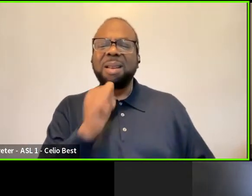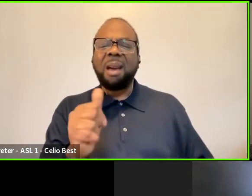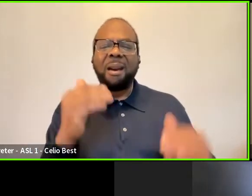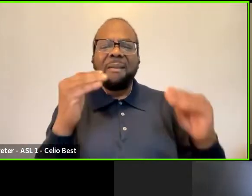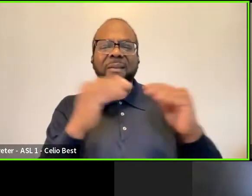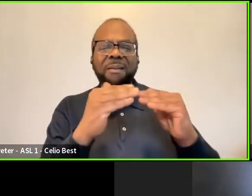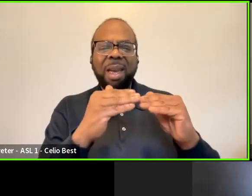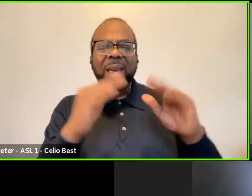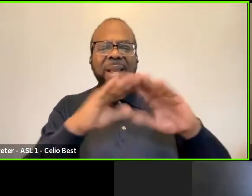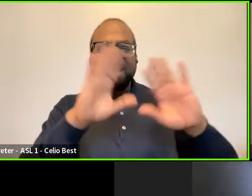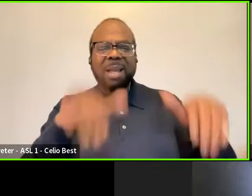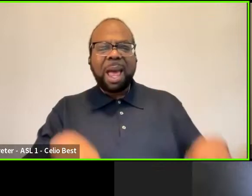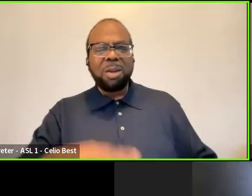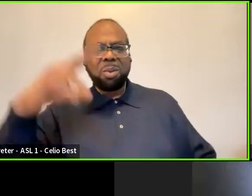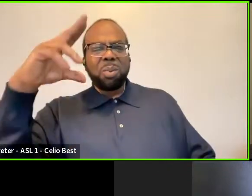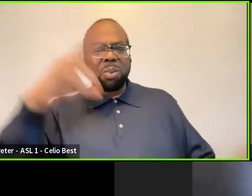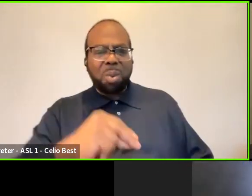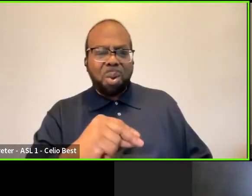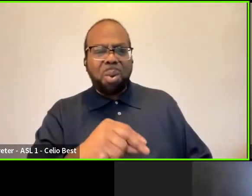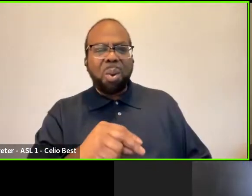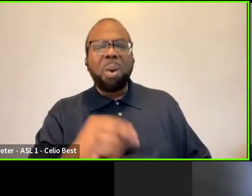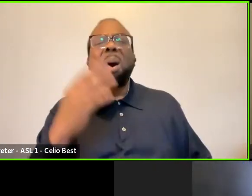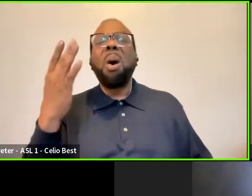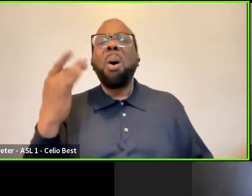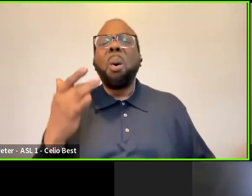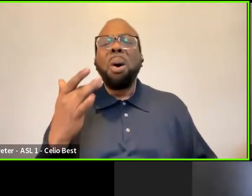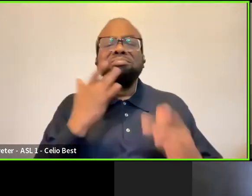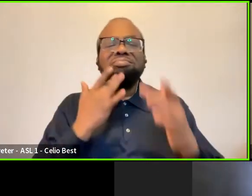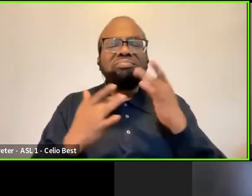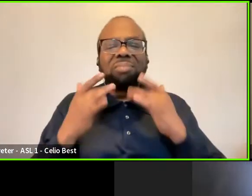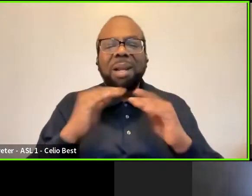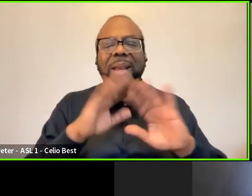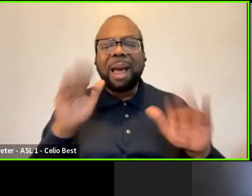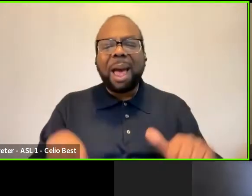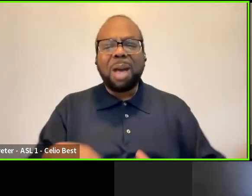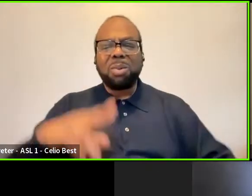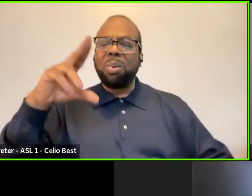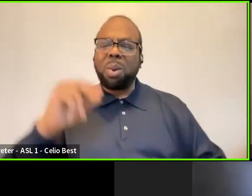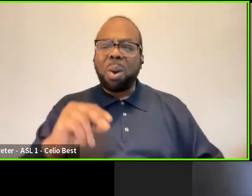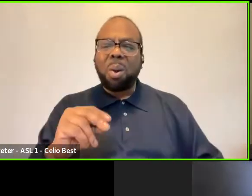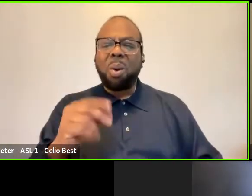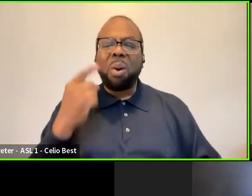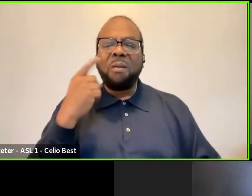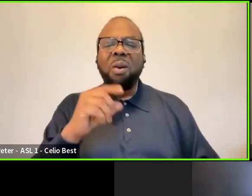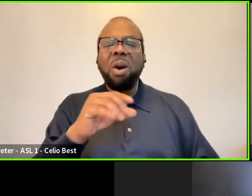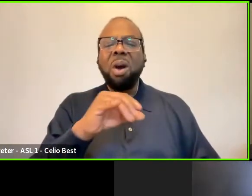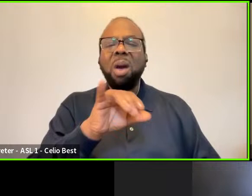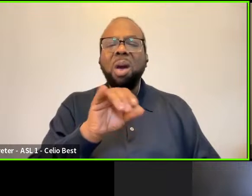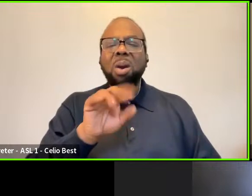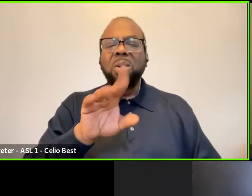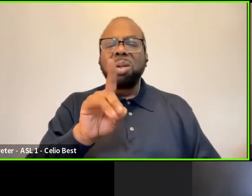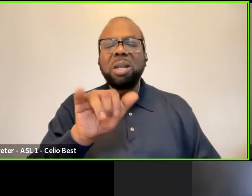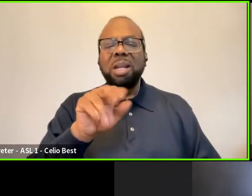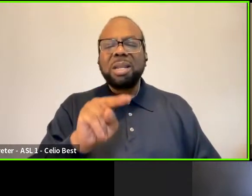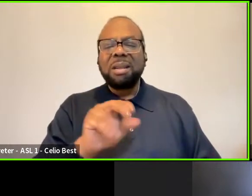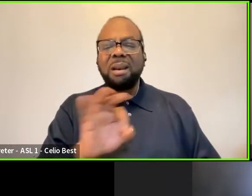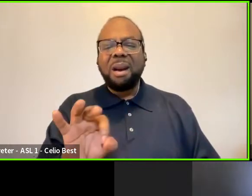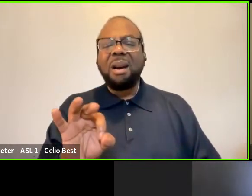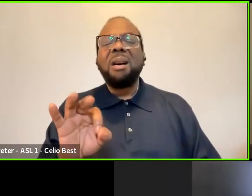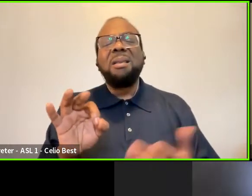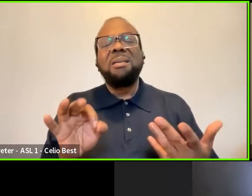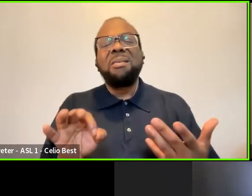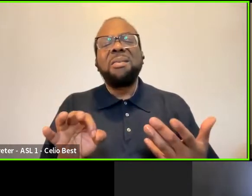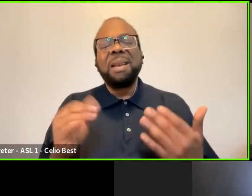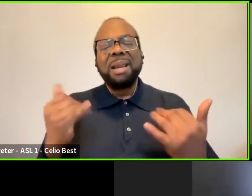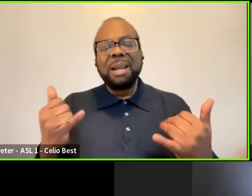housing or the lack of housing in our city for the Jordans of today, for our seniors who want